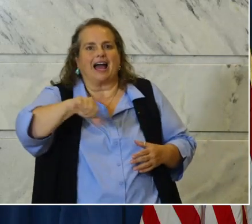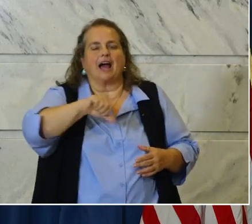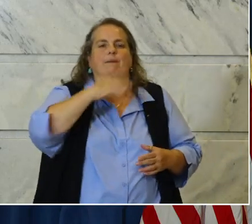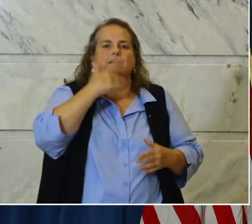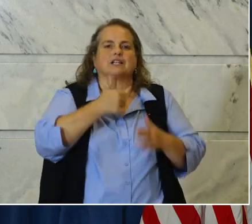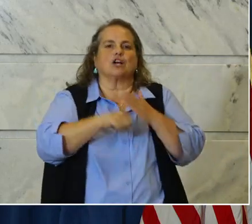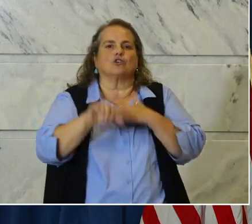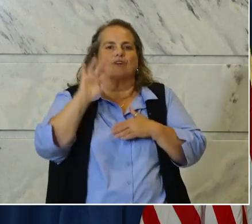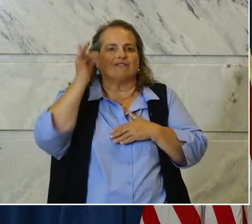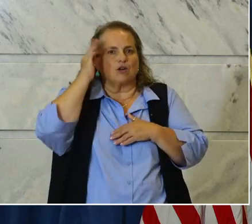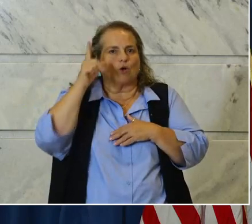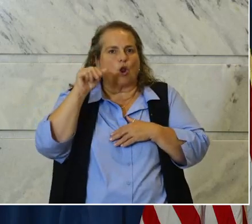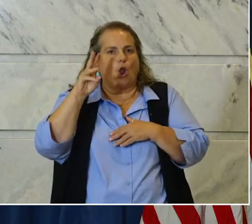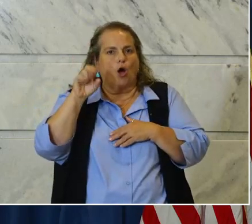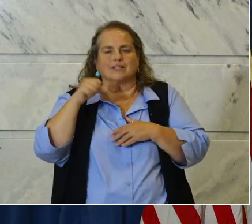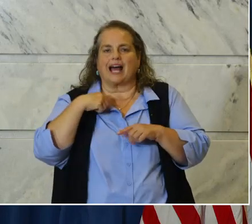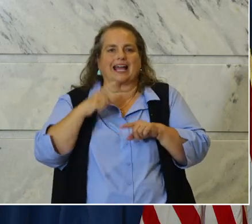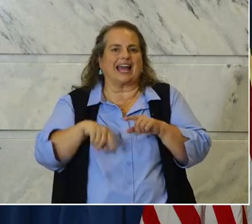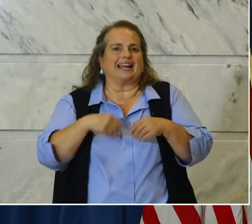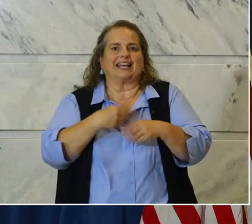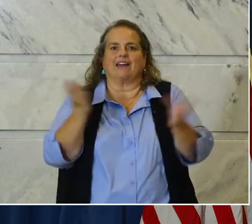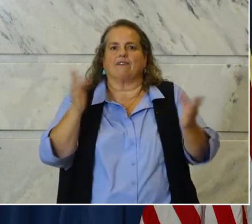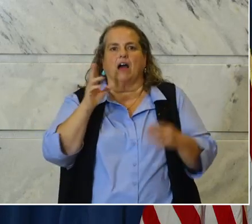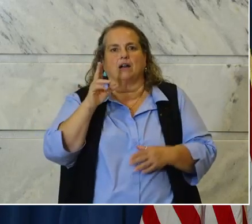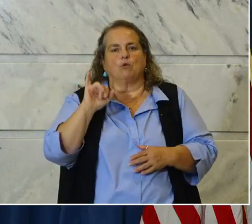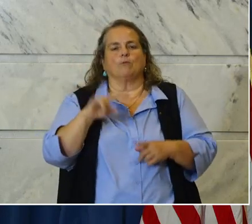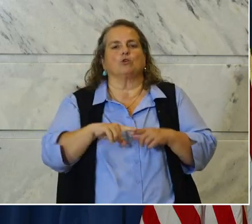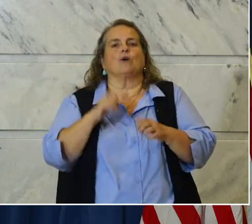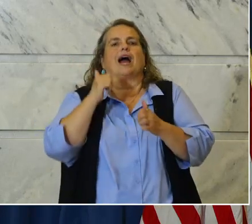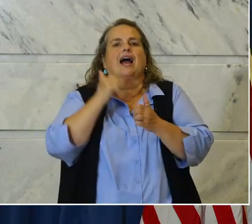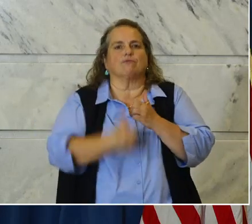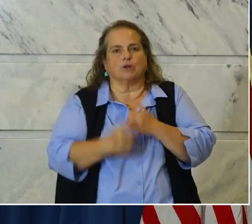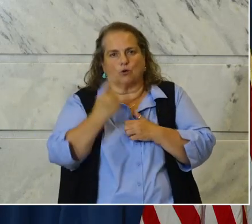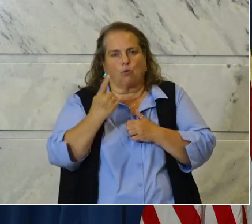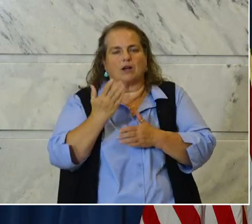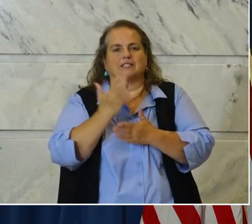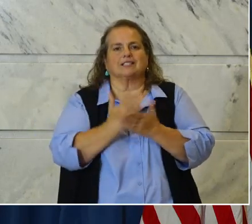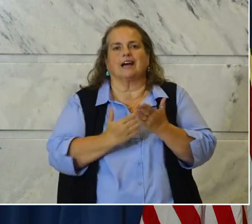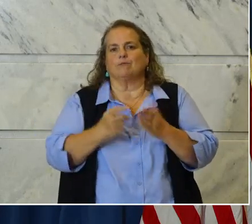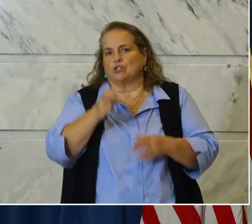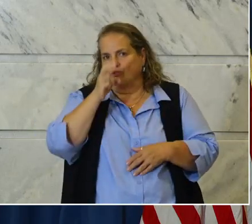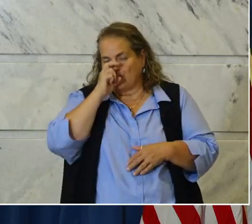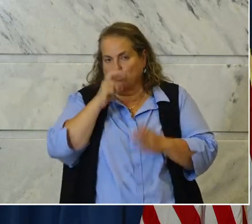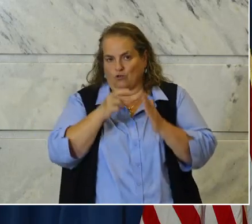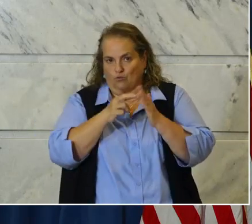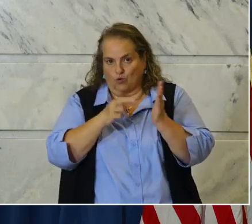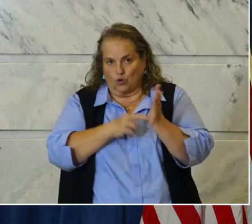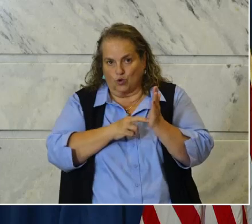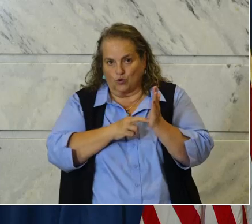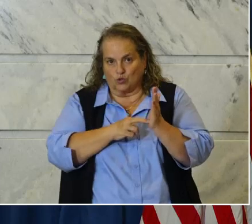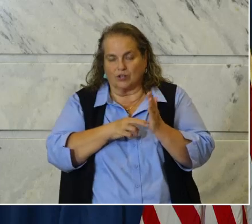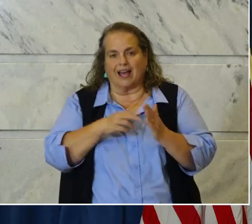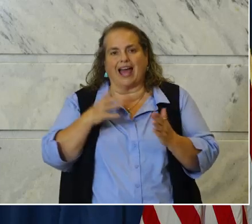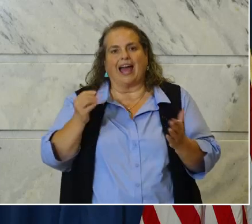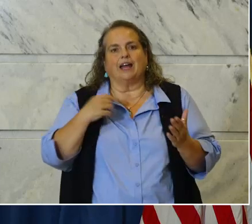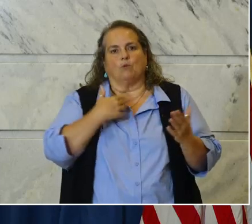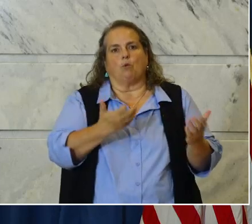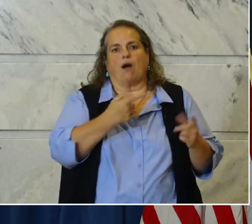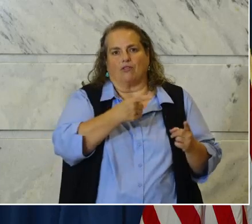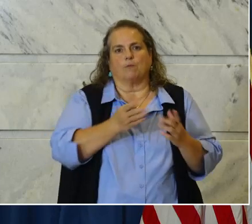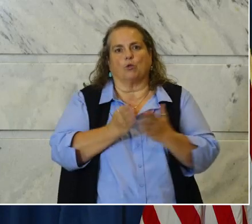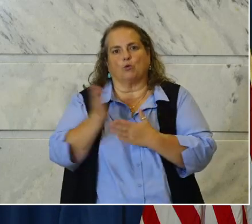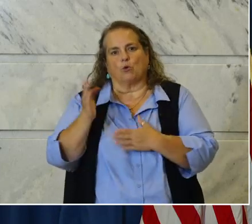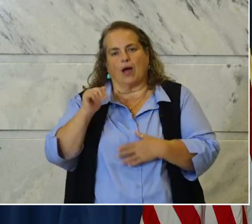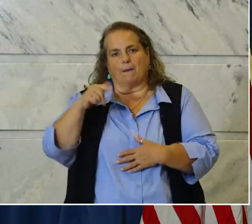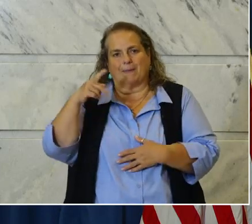federal law, you don't get to give unemployment to everybody. There's set strict rules. And we want them to be able to get in the appeal process that we have to set